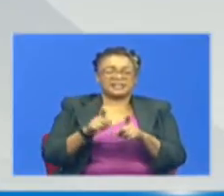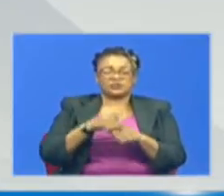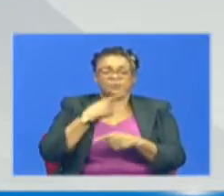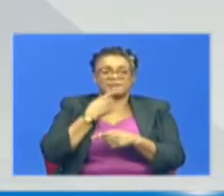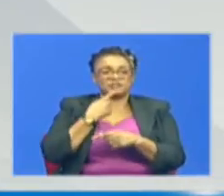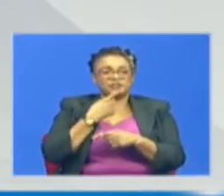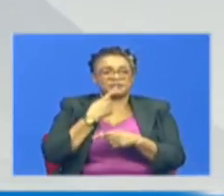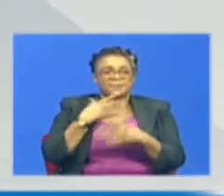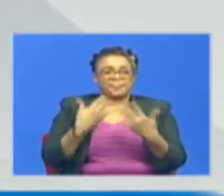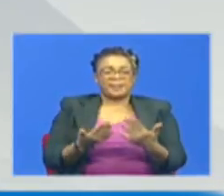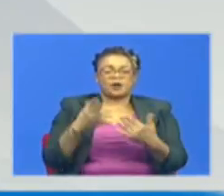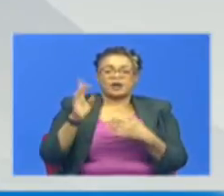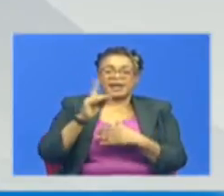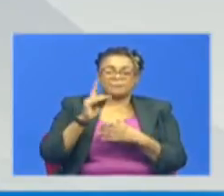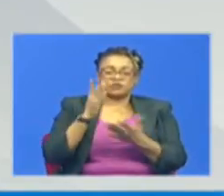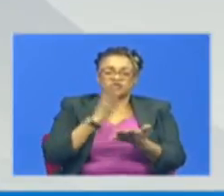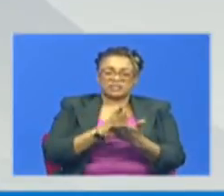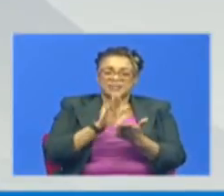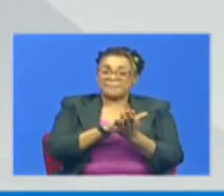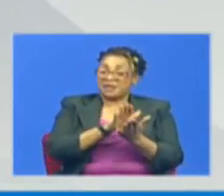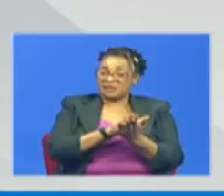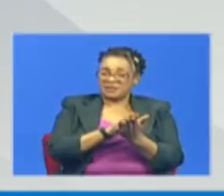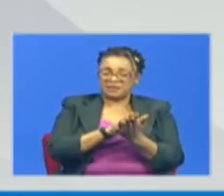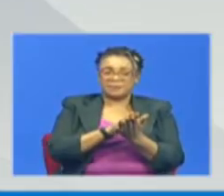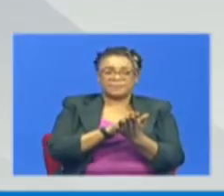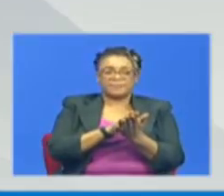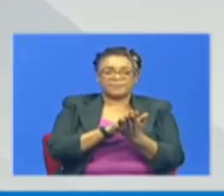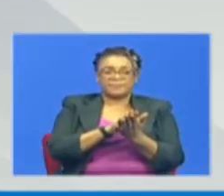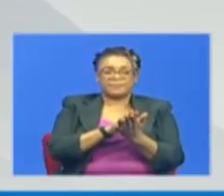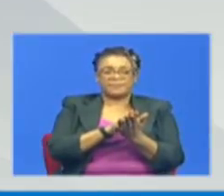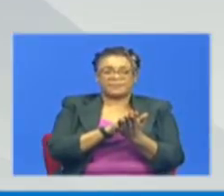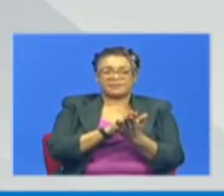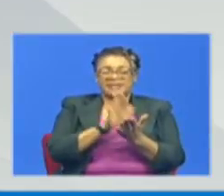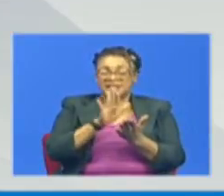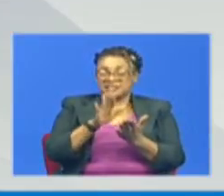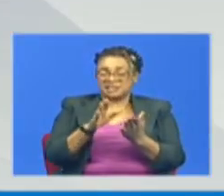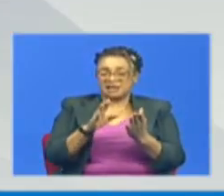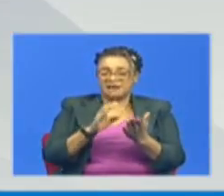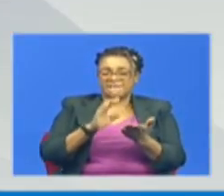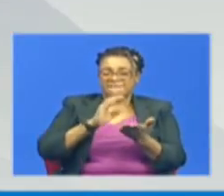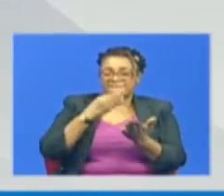Linus, Diamond Trust Bank, being a financier,